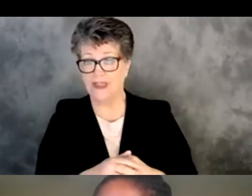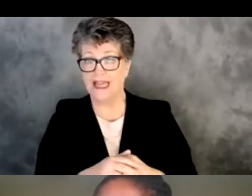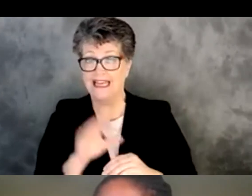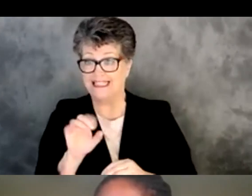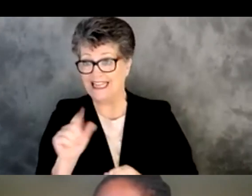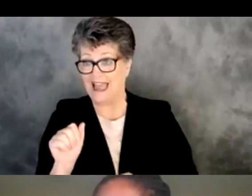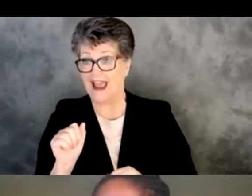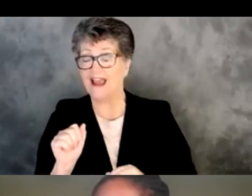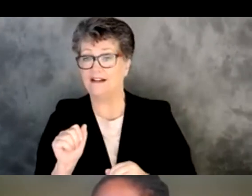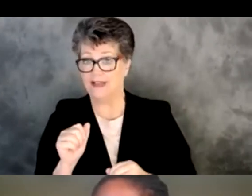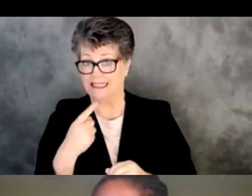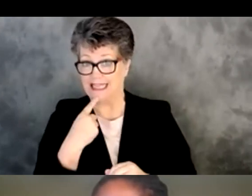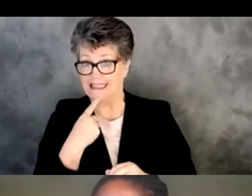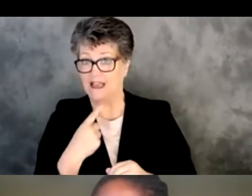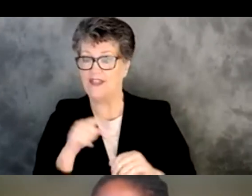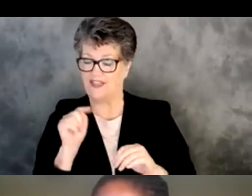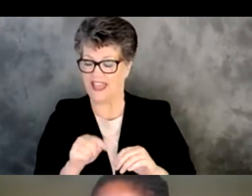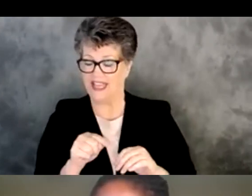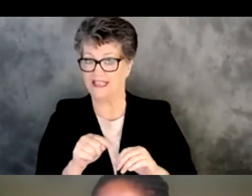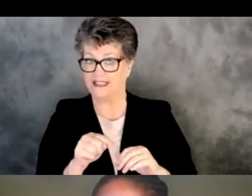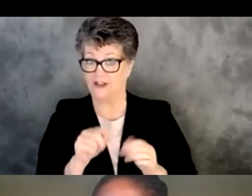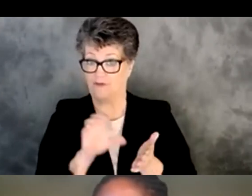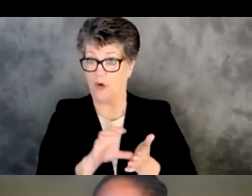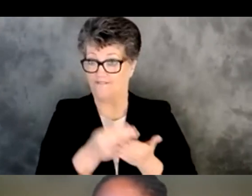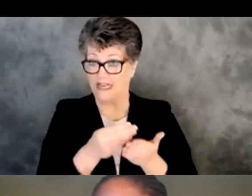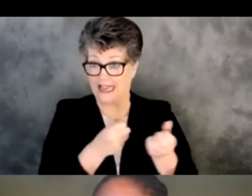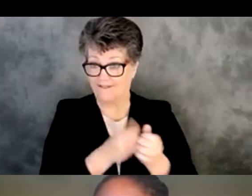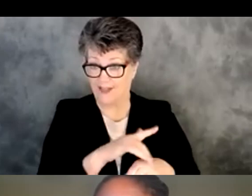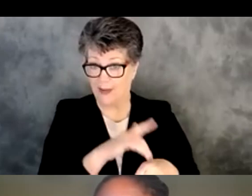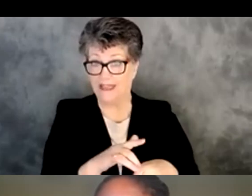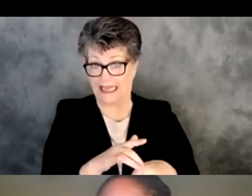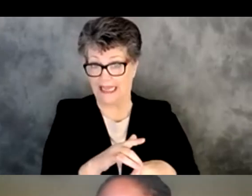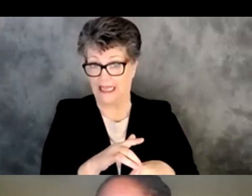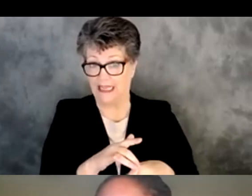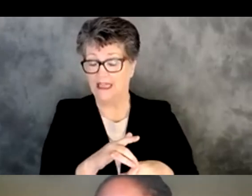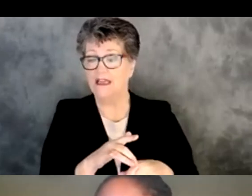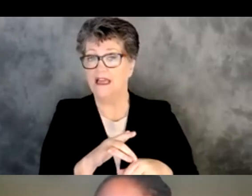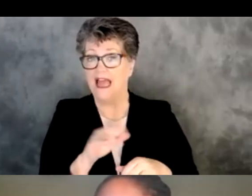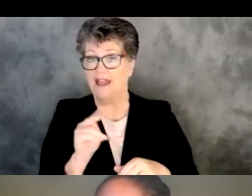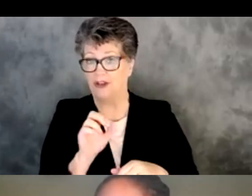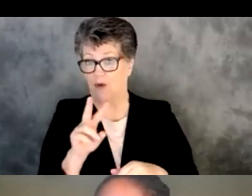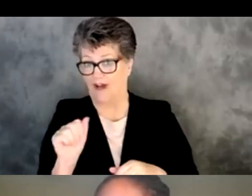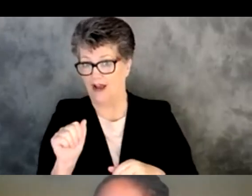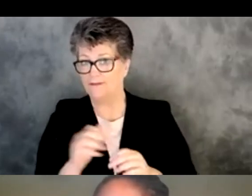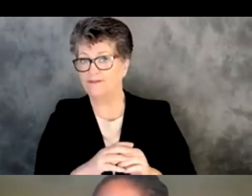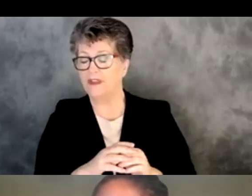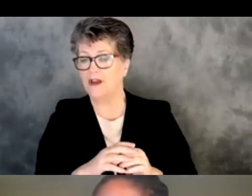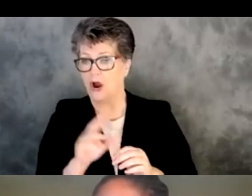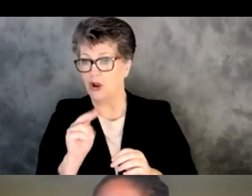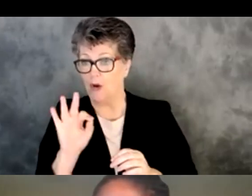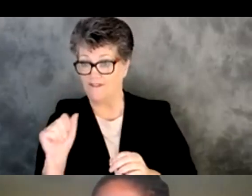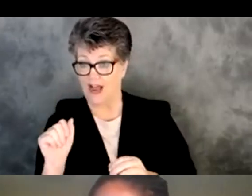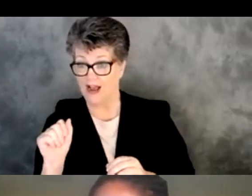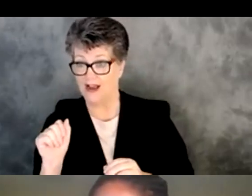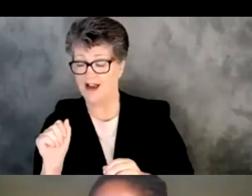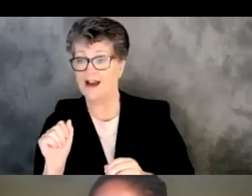these requirements in the Notice of Funding Availability, also known as the NOFA, and in a technical assistance addendum to the NOFA.